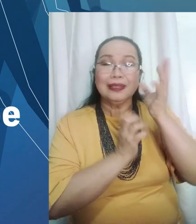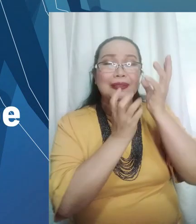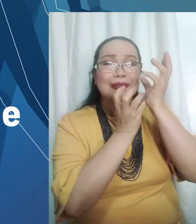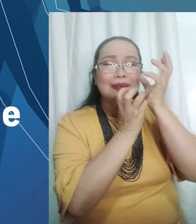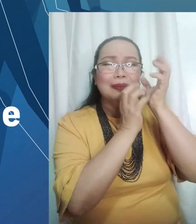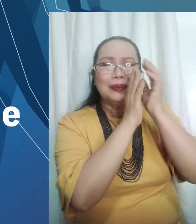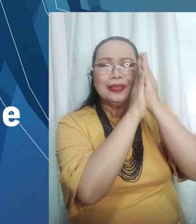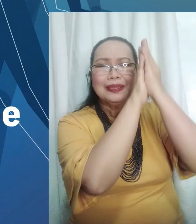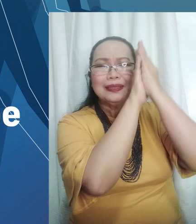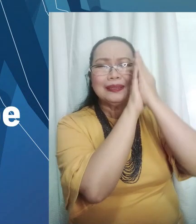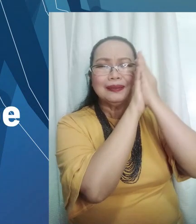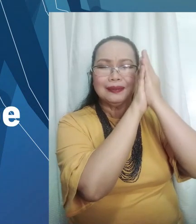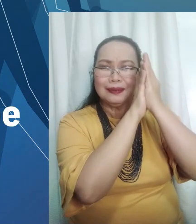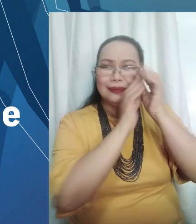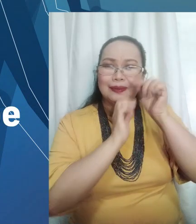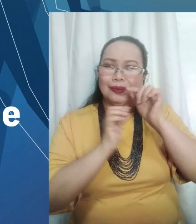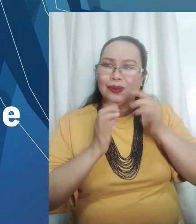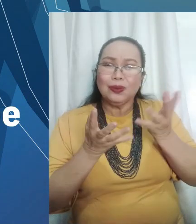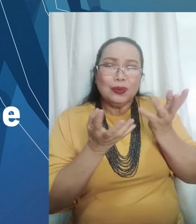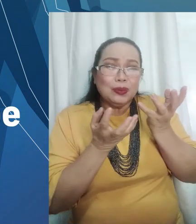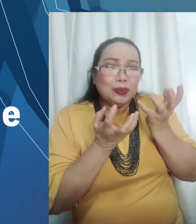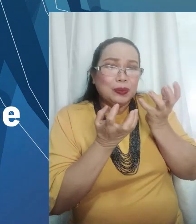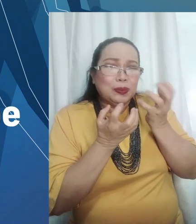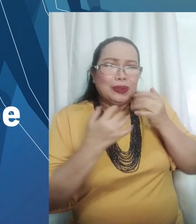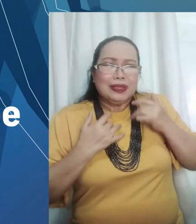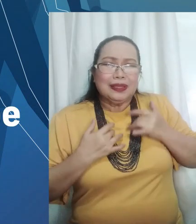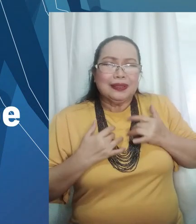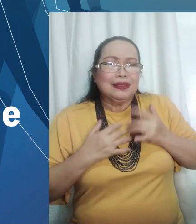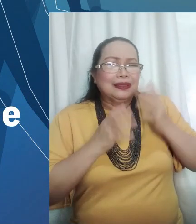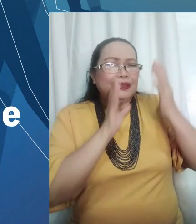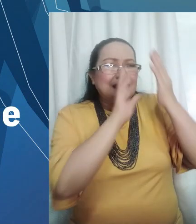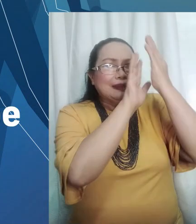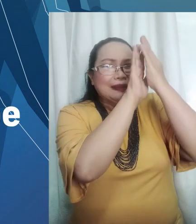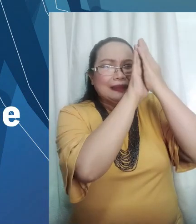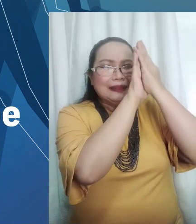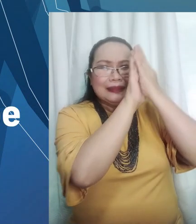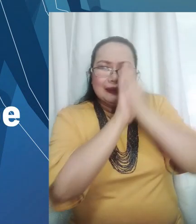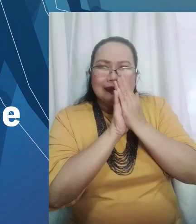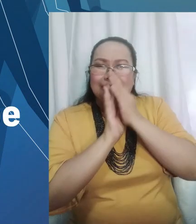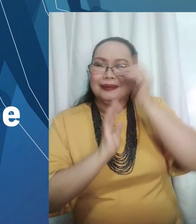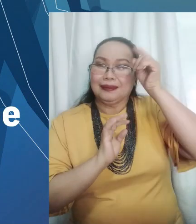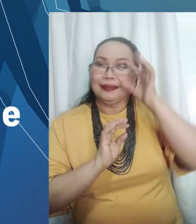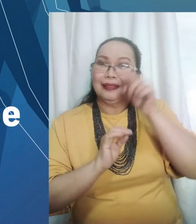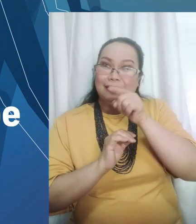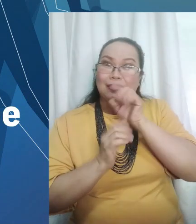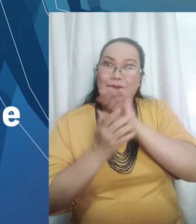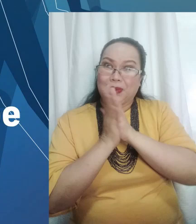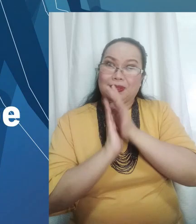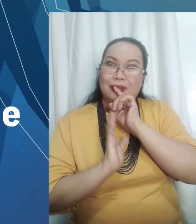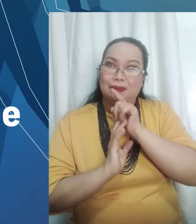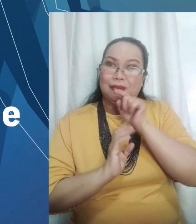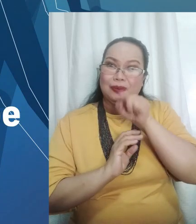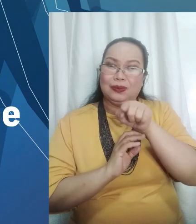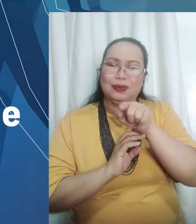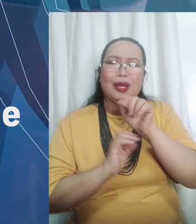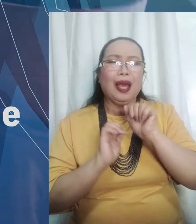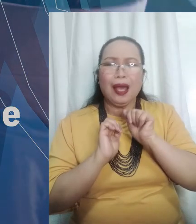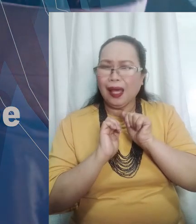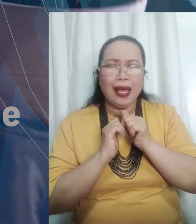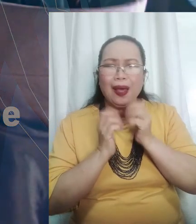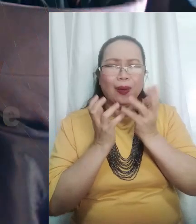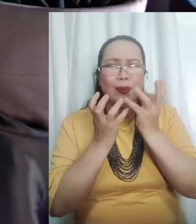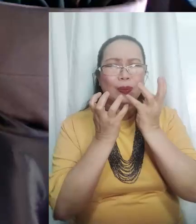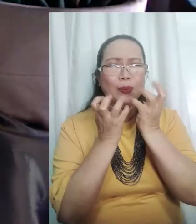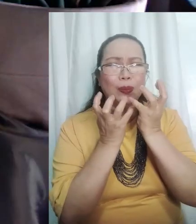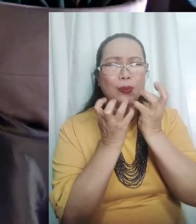God? Are you desperate enough for God to be real to you? How